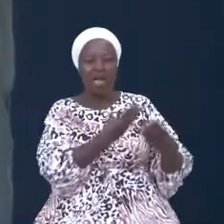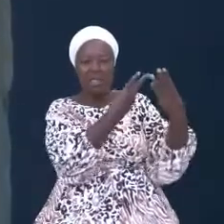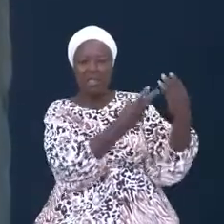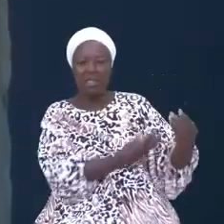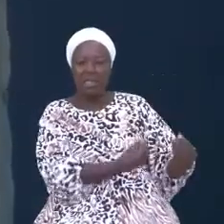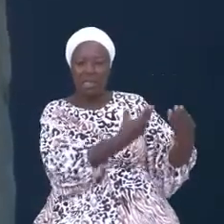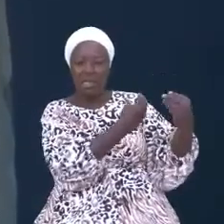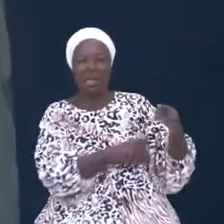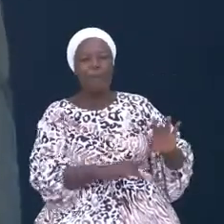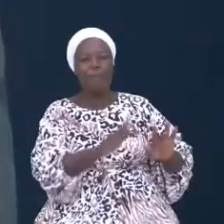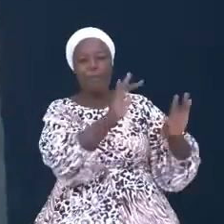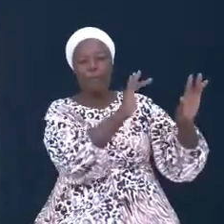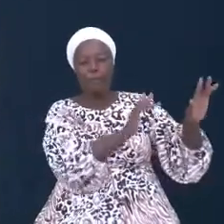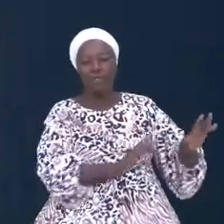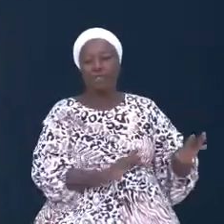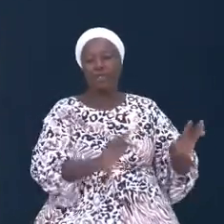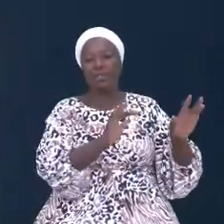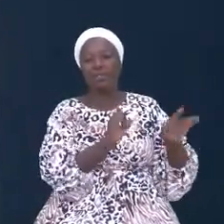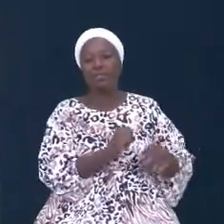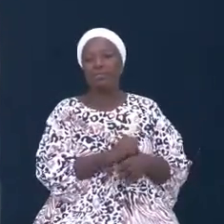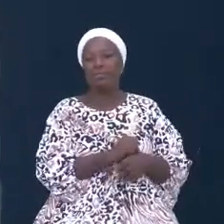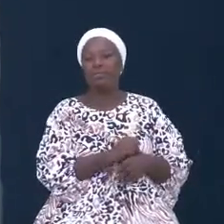tender mercies,